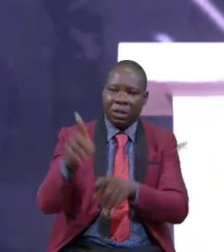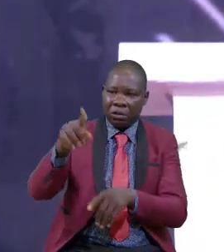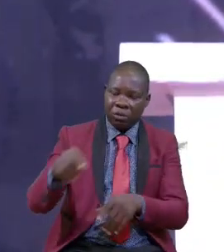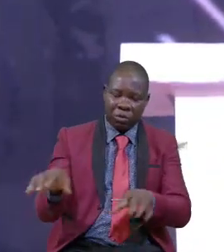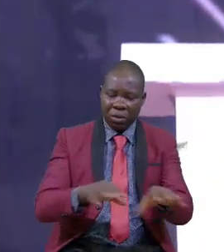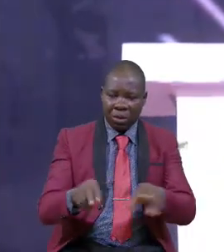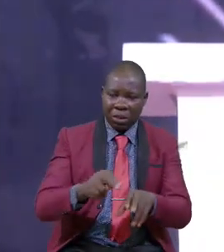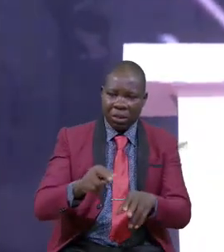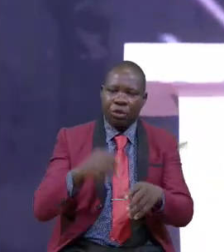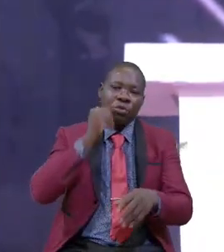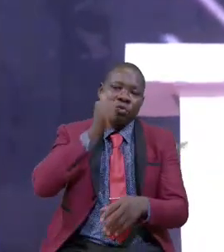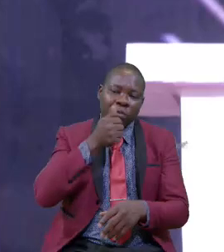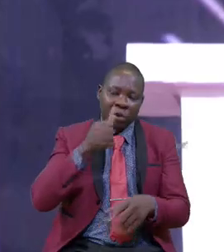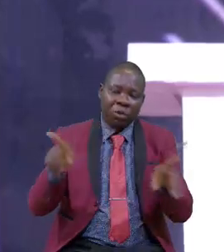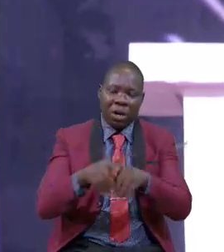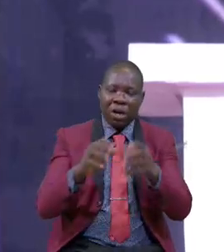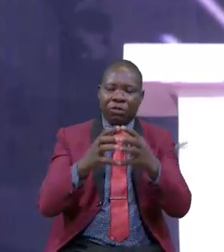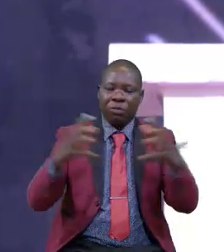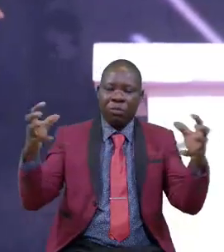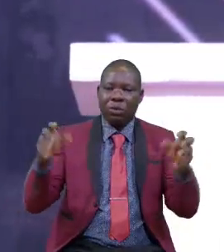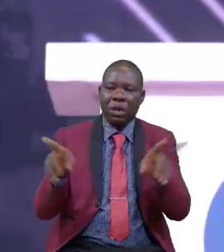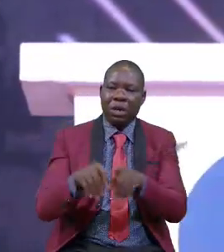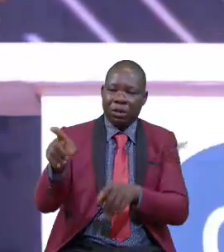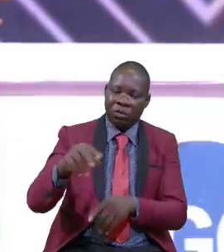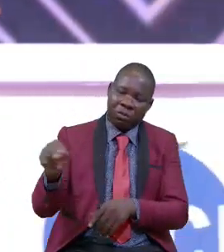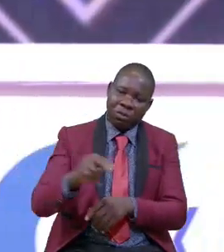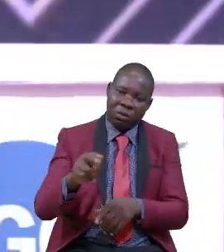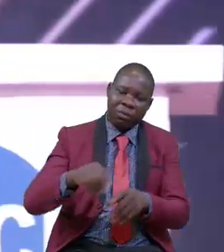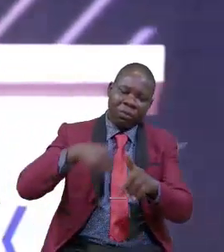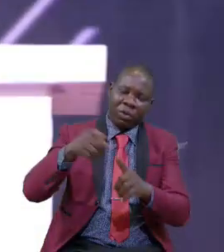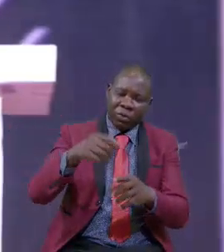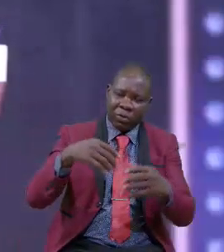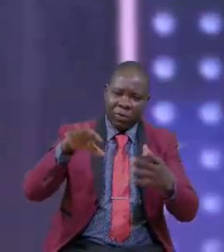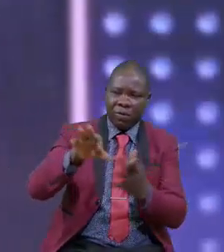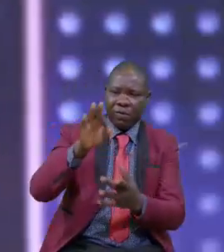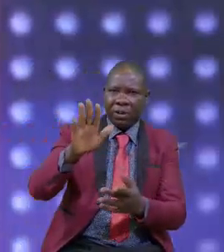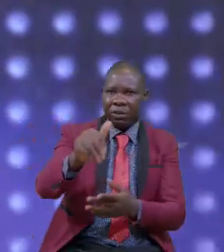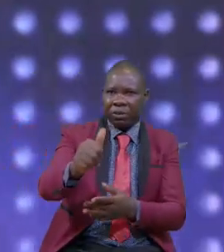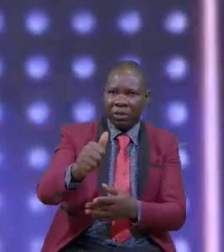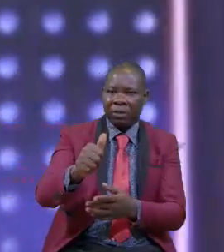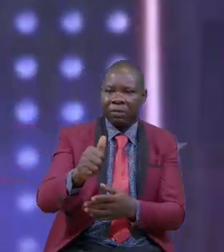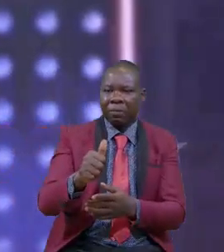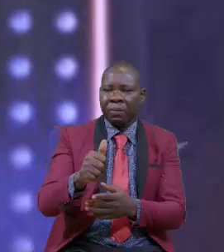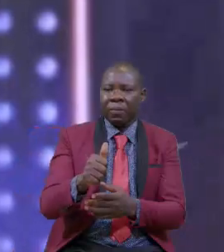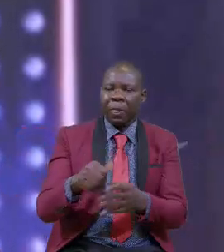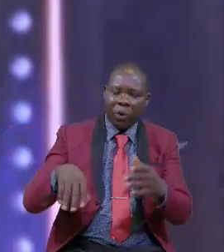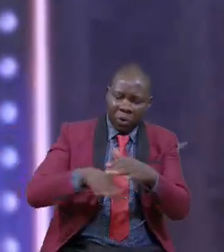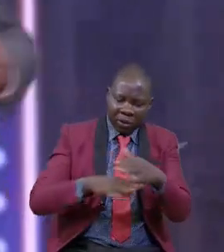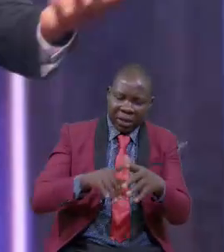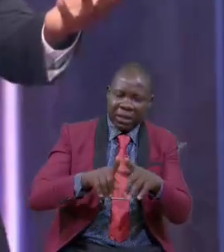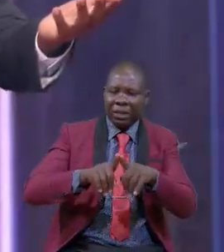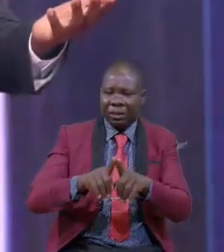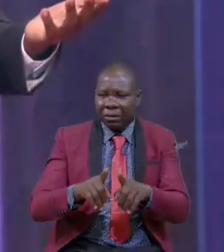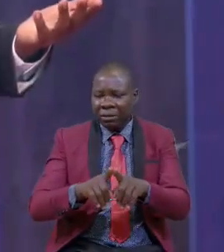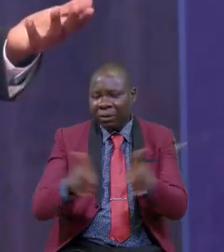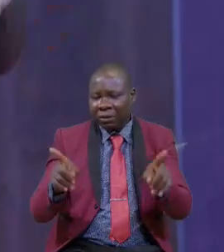need. Amen. Or you find yourself under different situations, trial, temptation, or you're